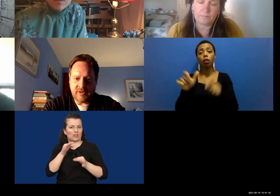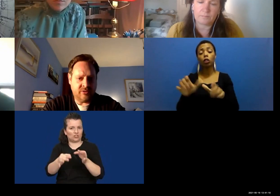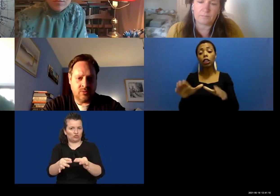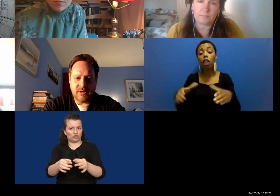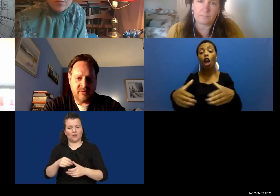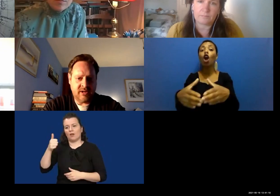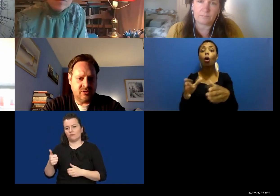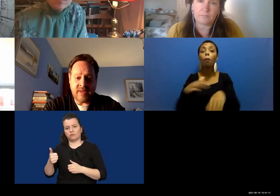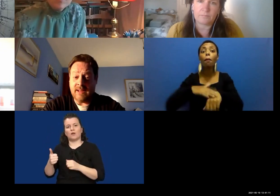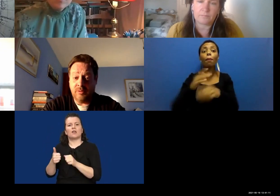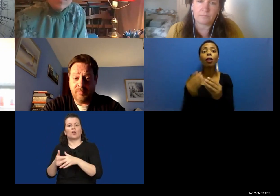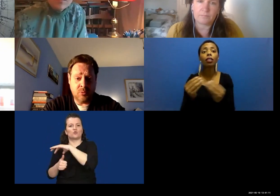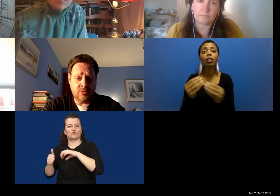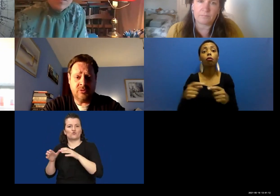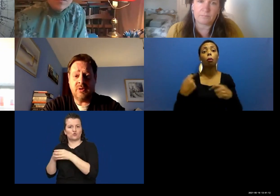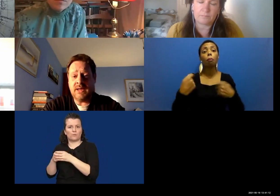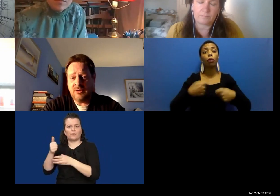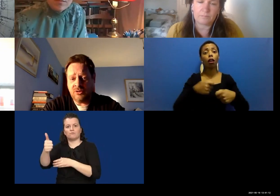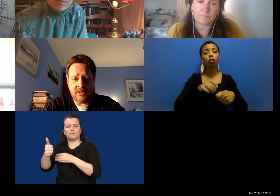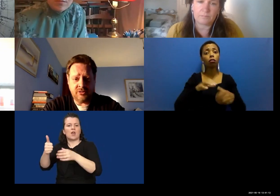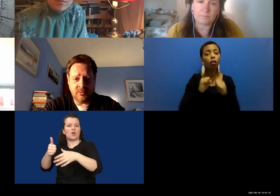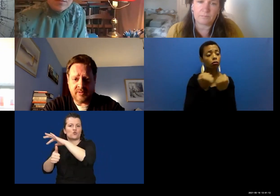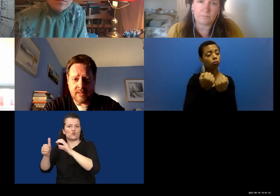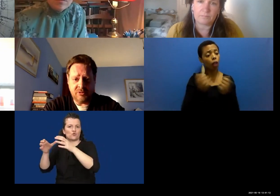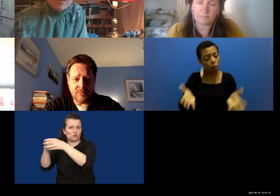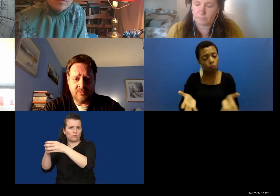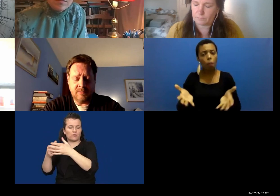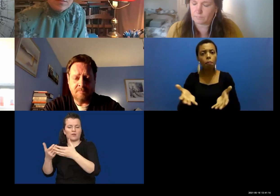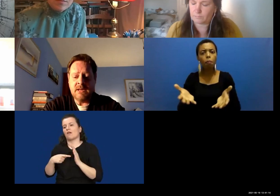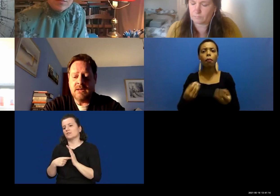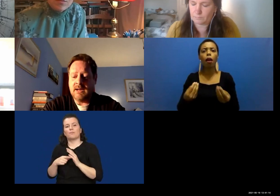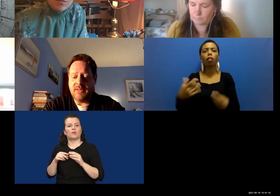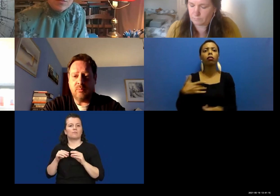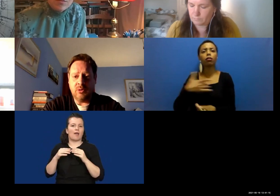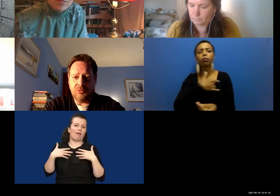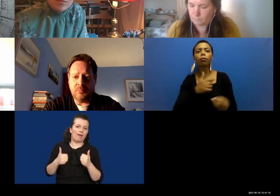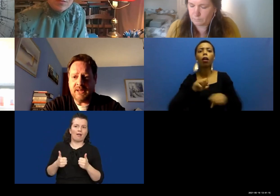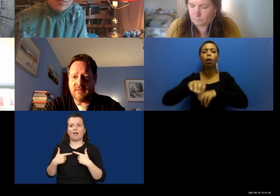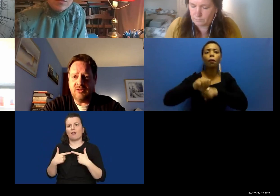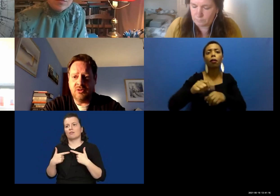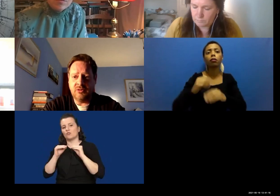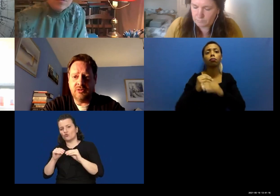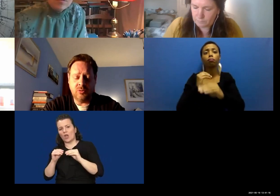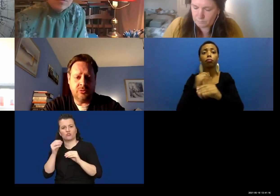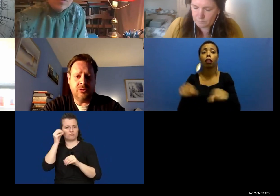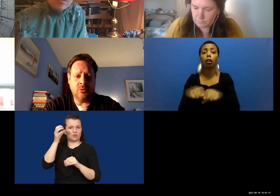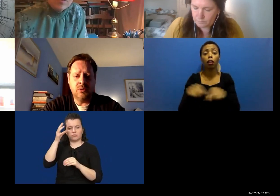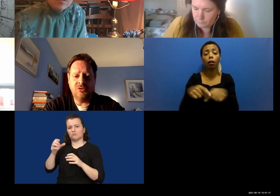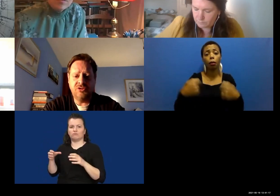third sector organisations, health boards, educational establishments, and that will also pay attention to